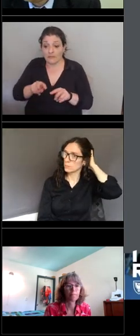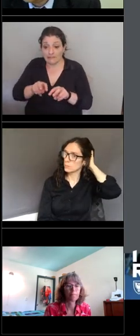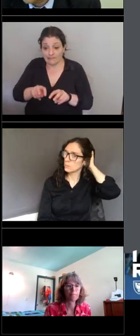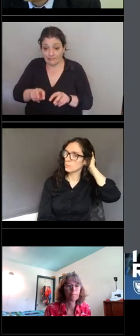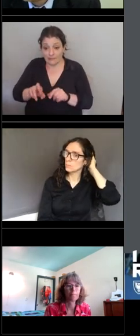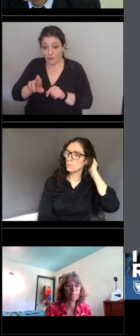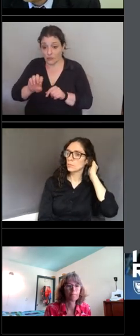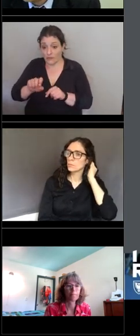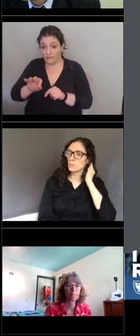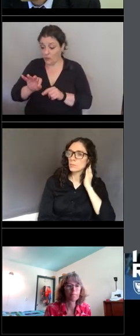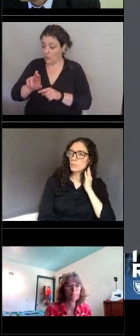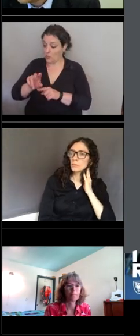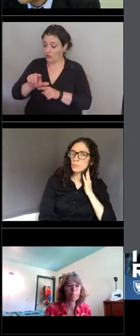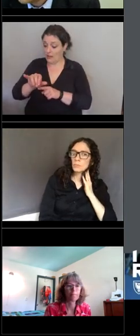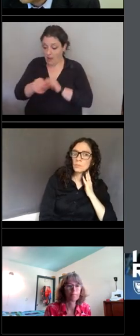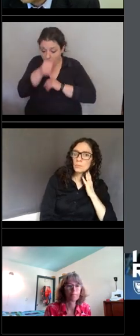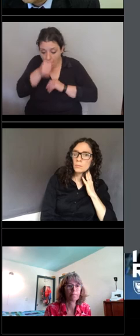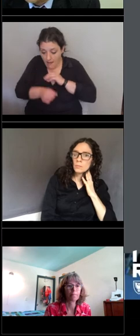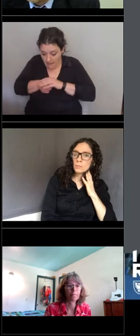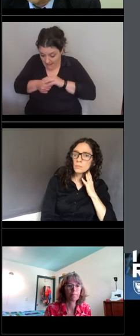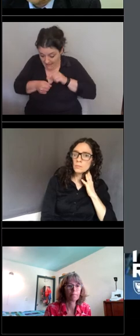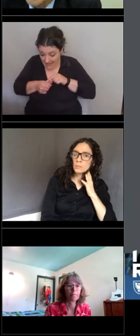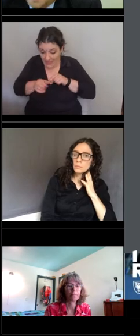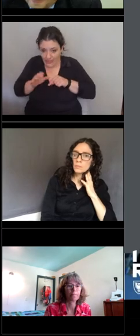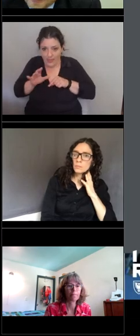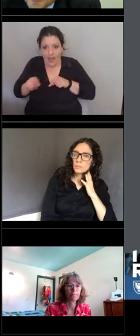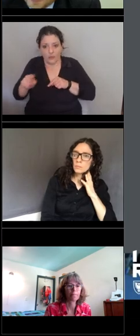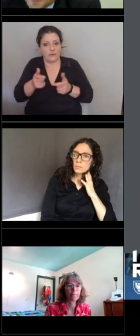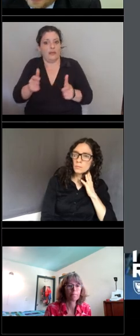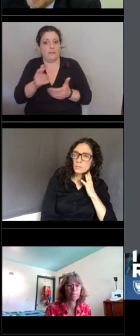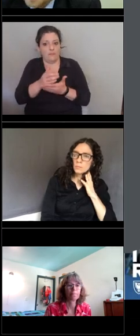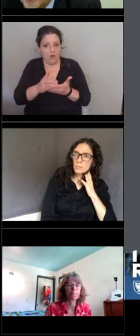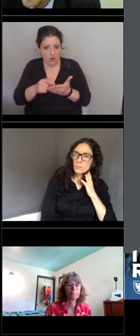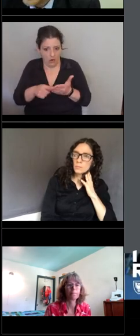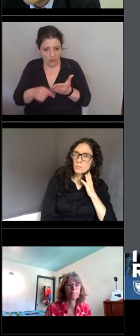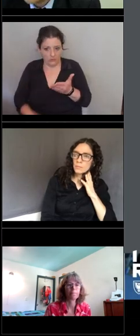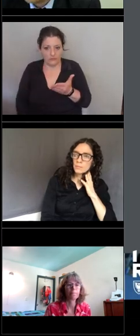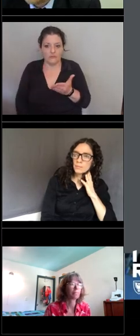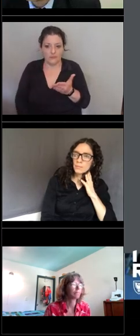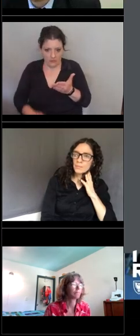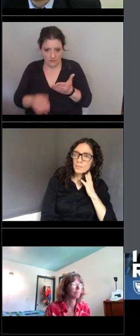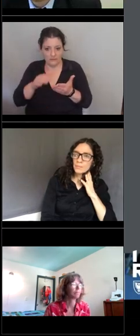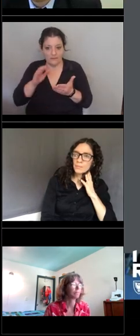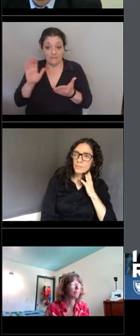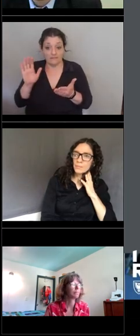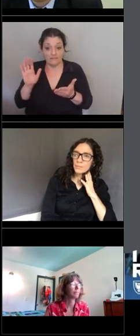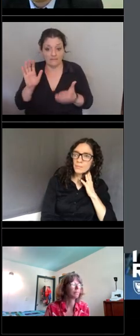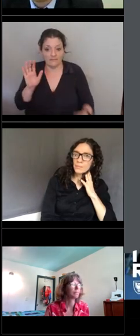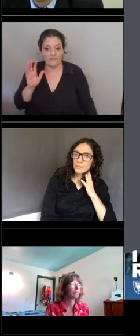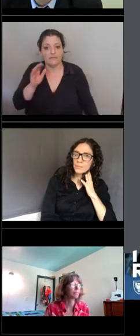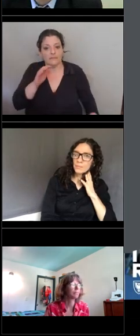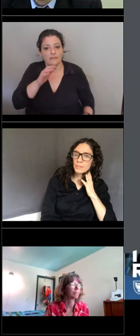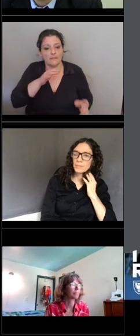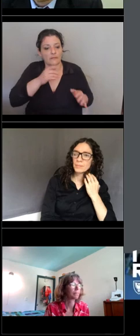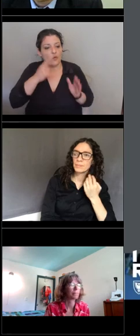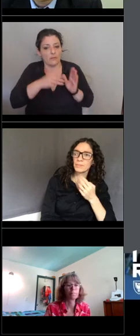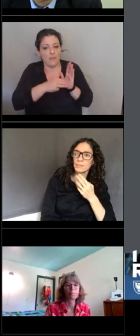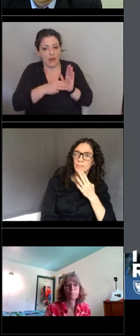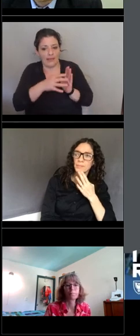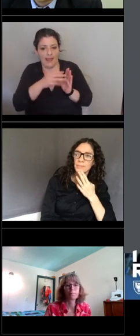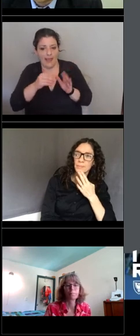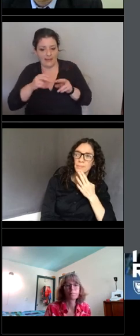down into modeling and assessment. And the assessment portion of the research